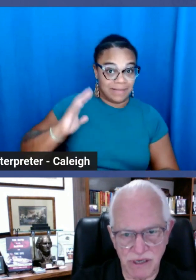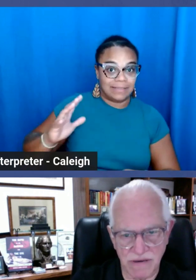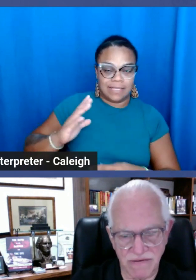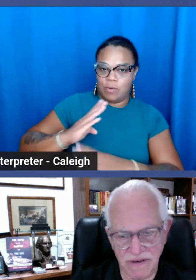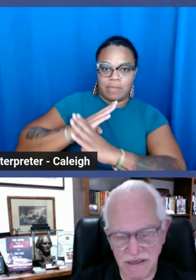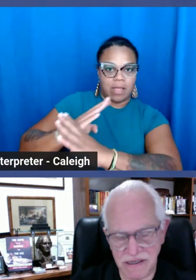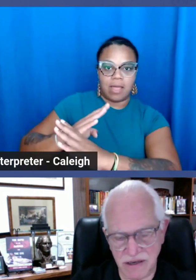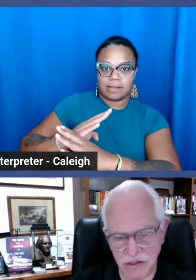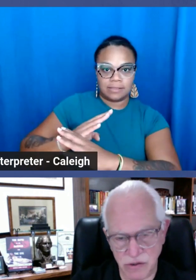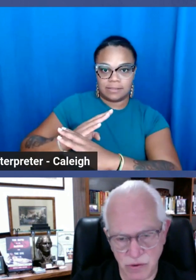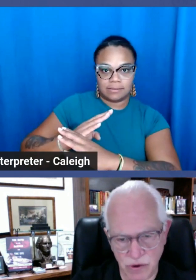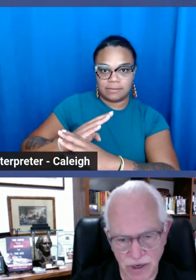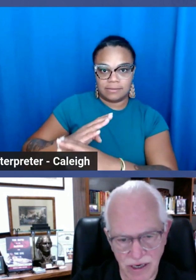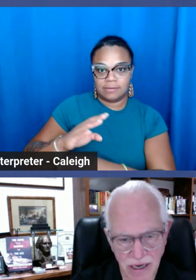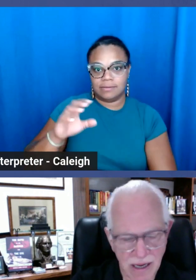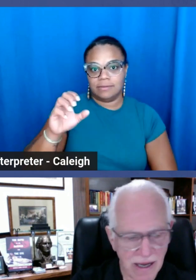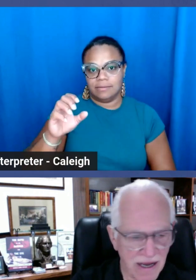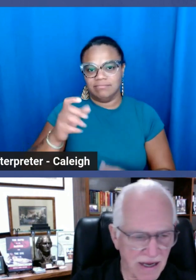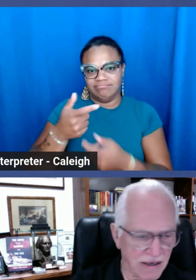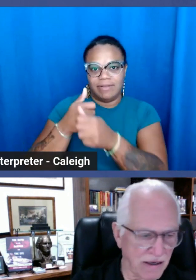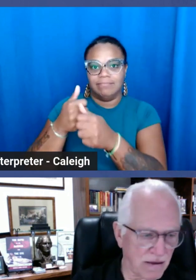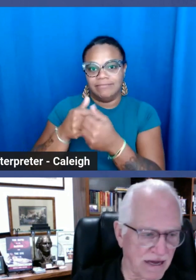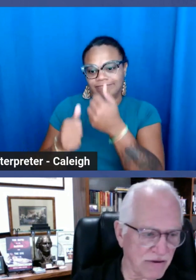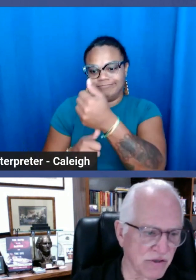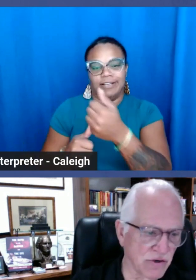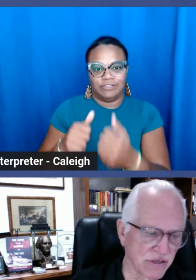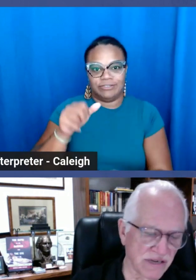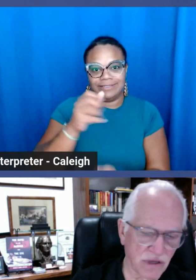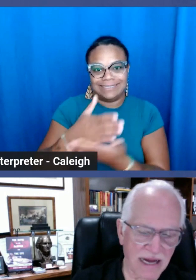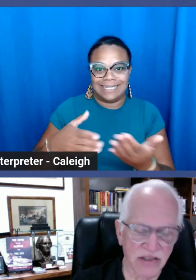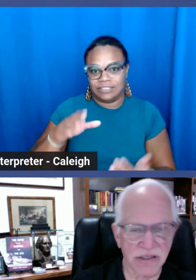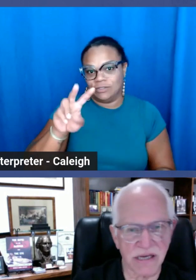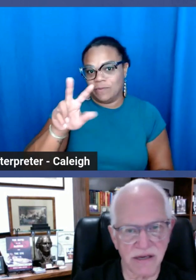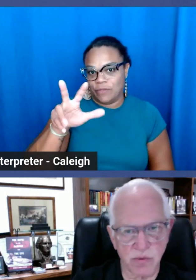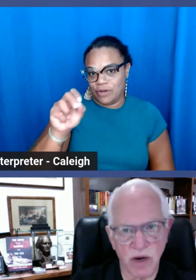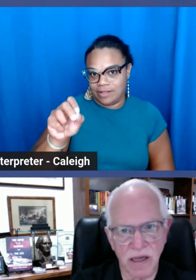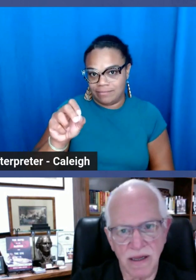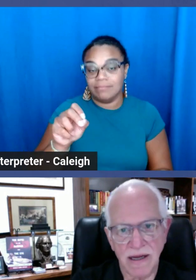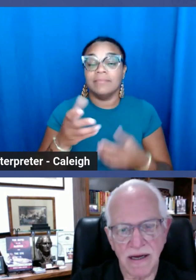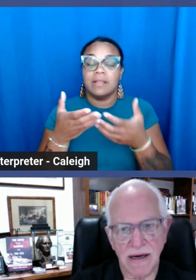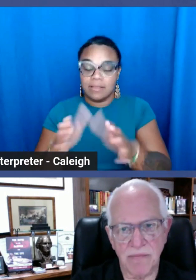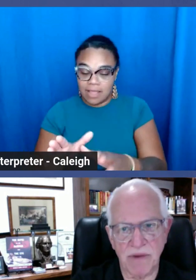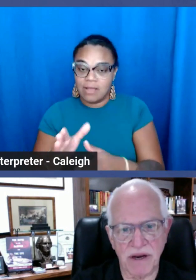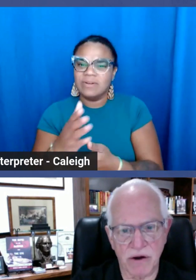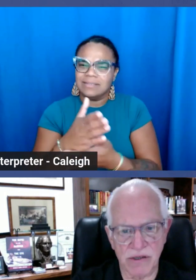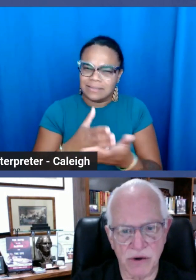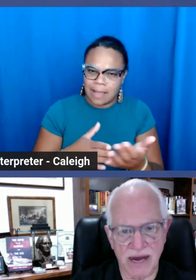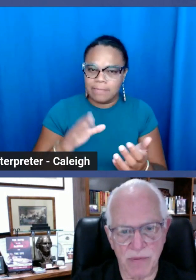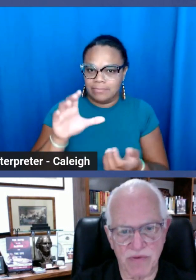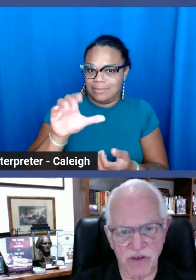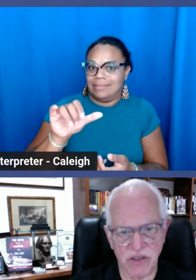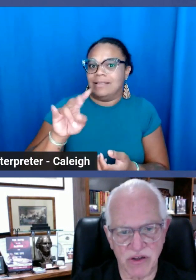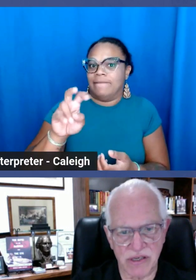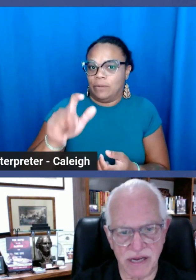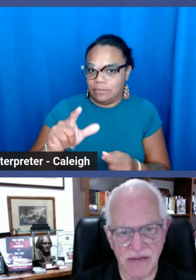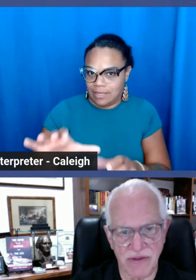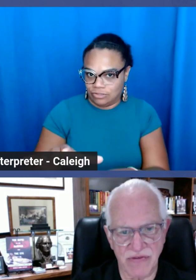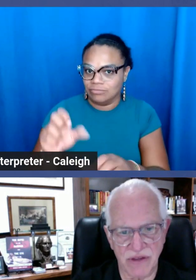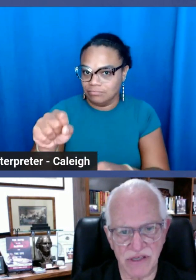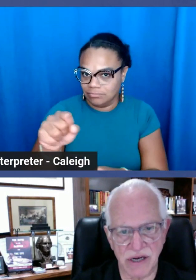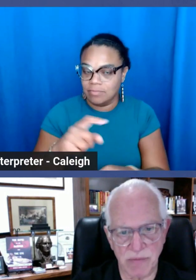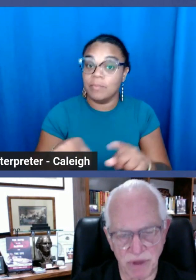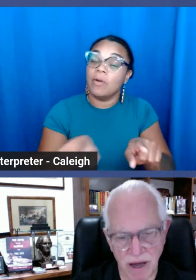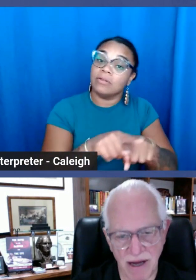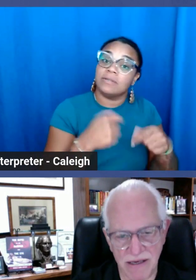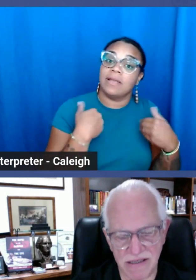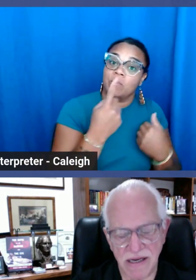terms of Section 230, and allowed certain civil actions as well. But it also had a provision that said